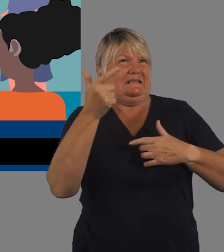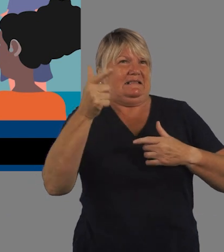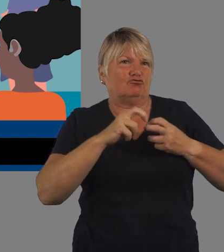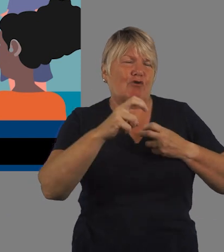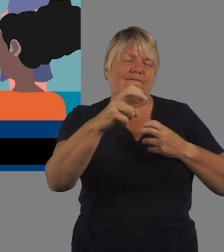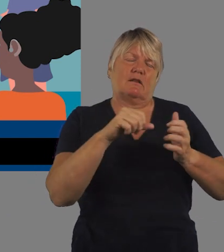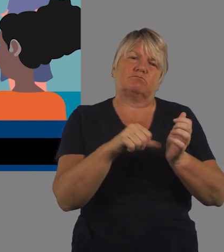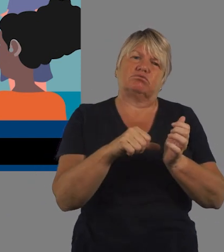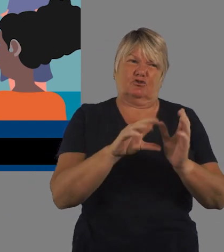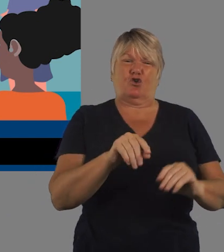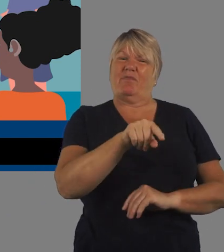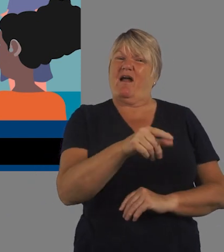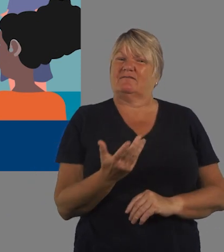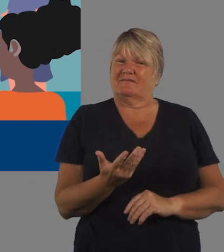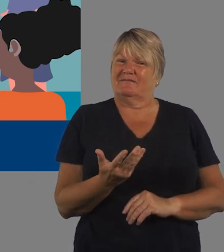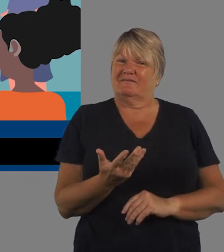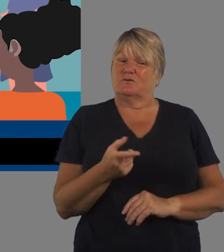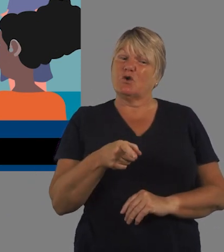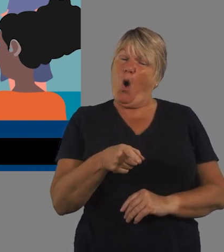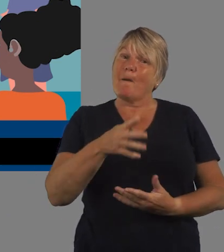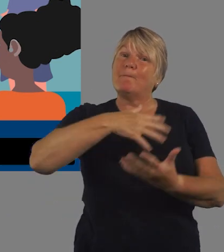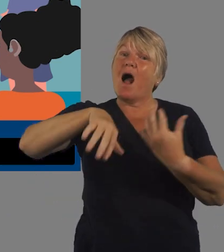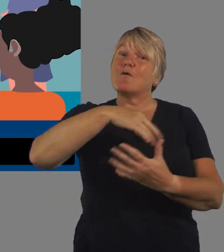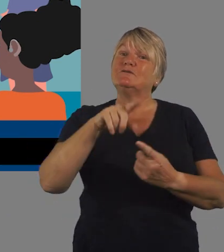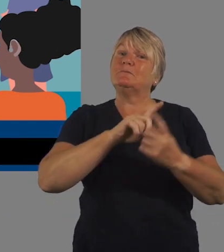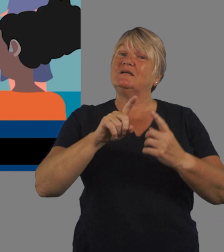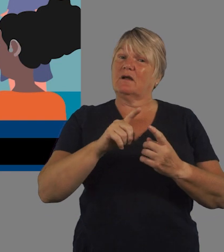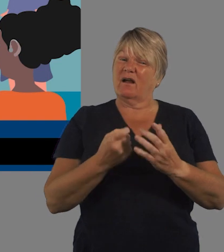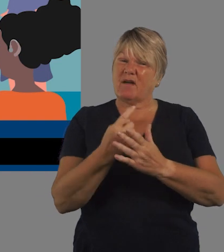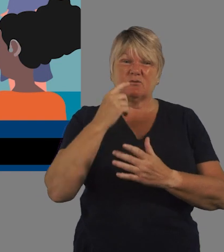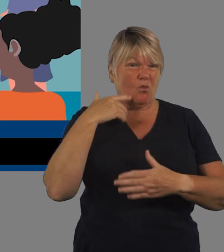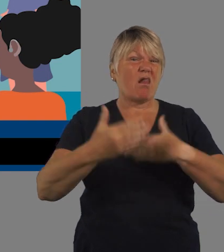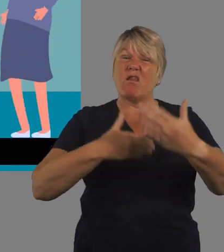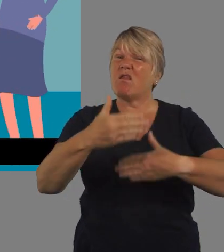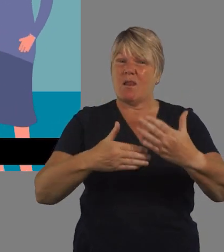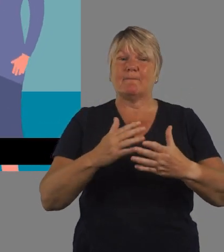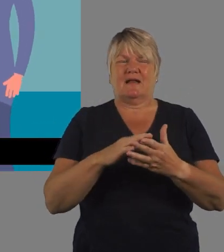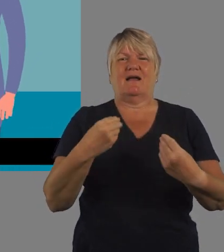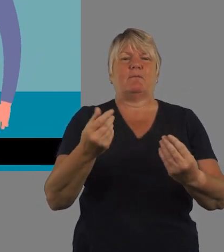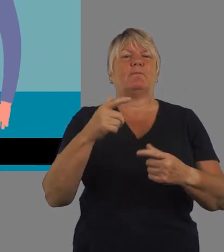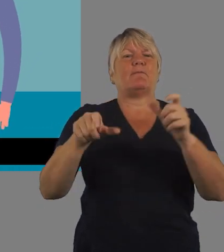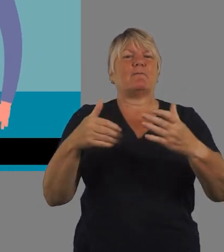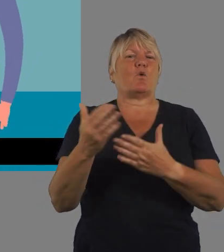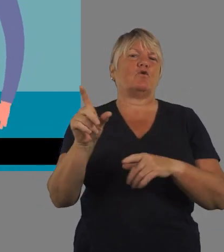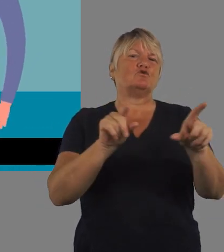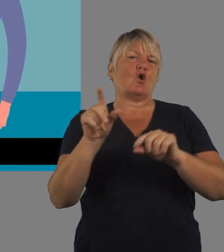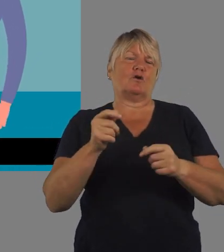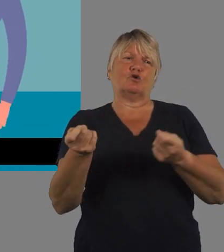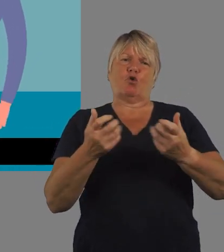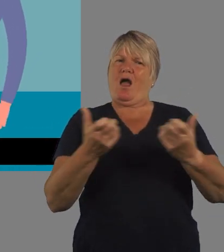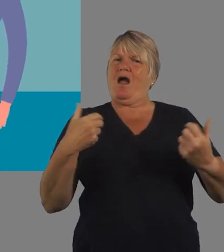stop having to travel long distances. So hybrid meetings and events will give people more choice and control